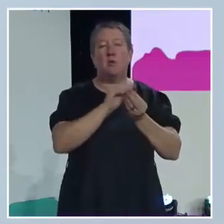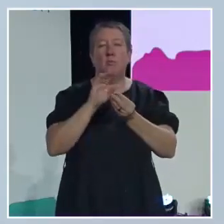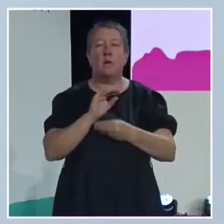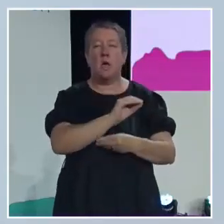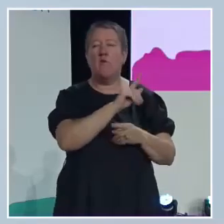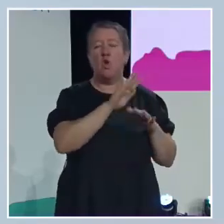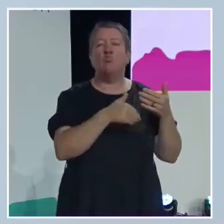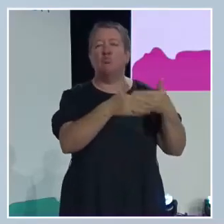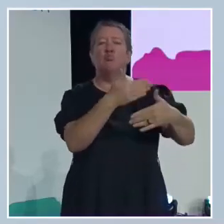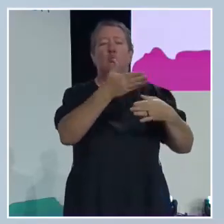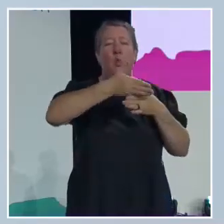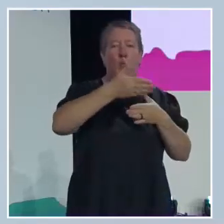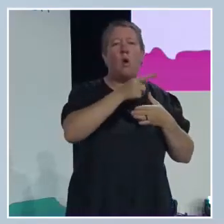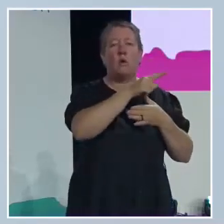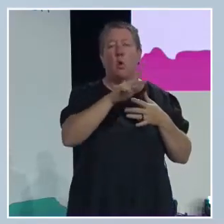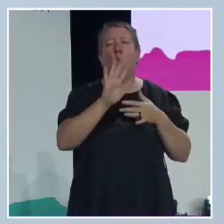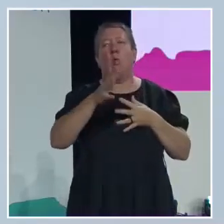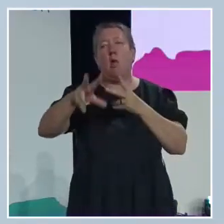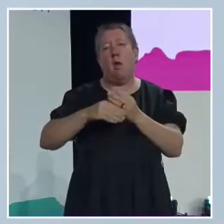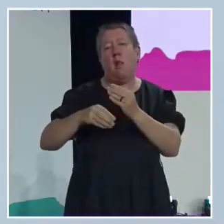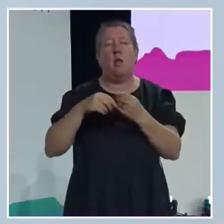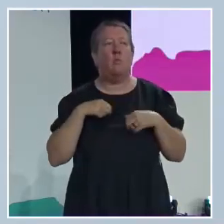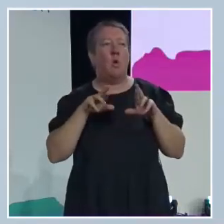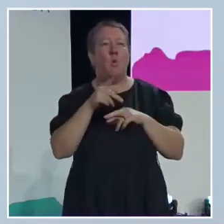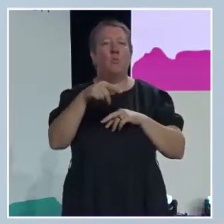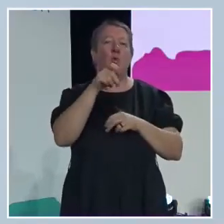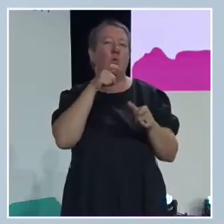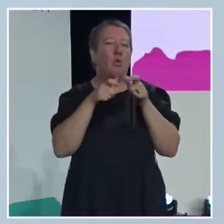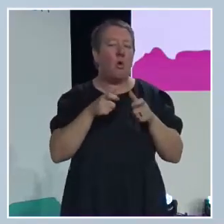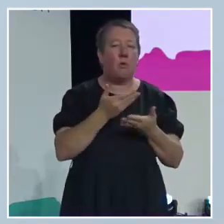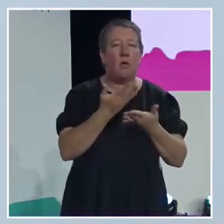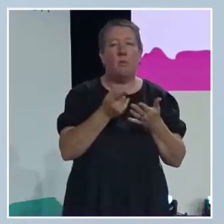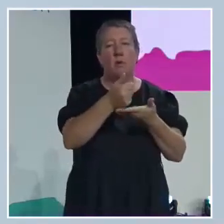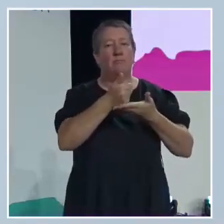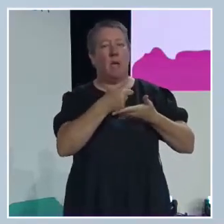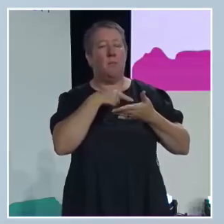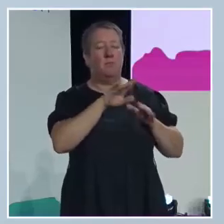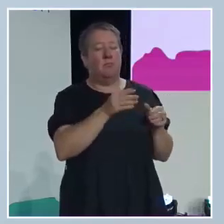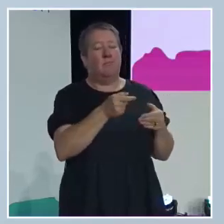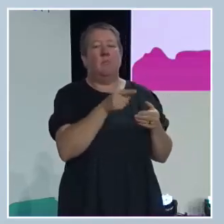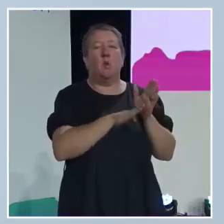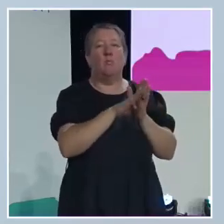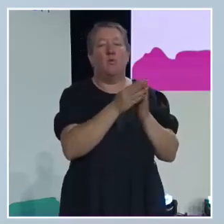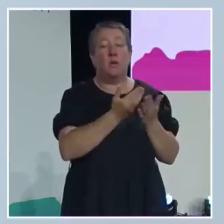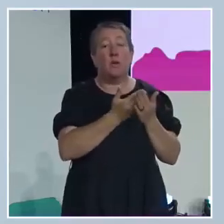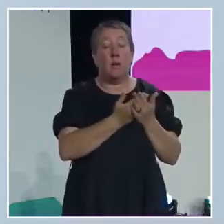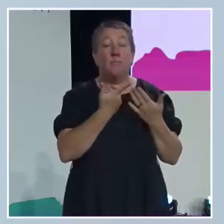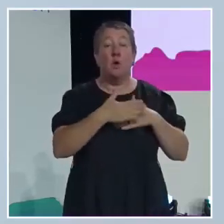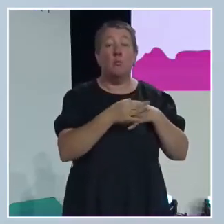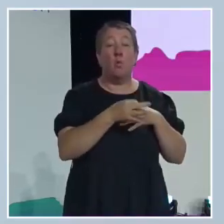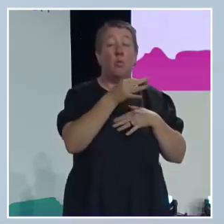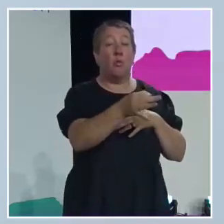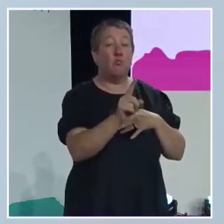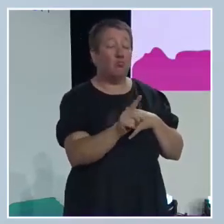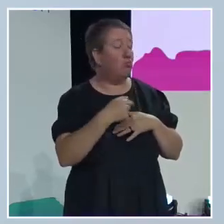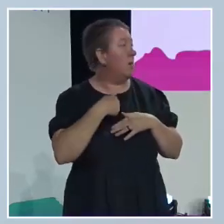edition is for consultation, so we hope that you'll be able to comment and maybe help us improve that document. So without further delay, I'd